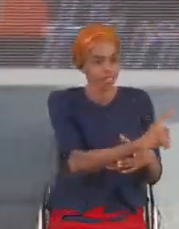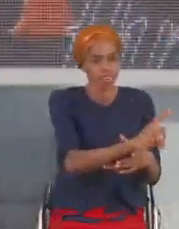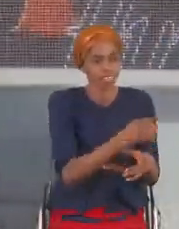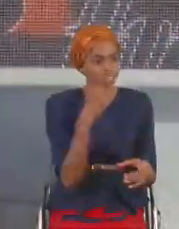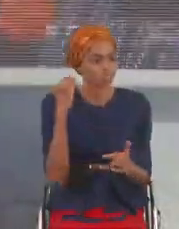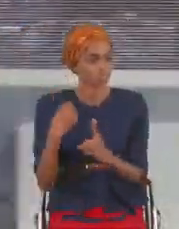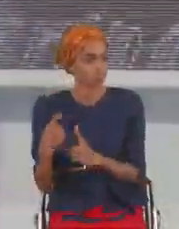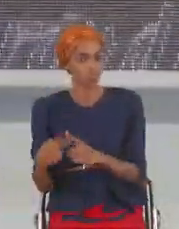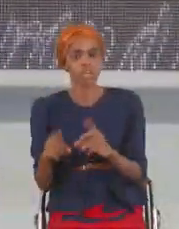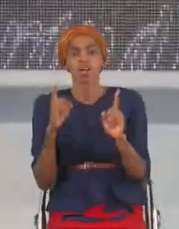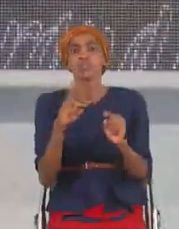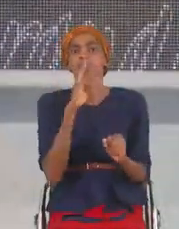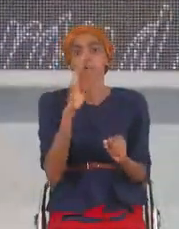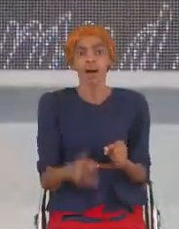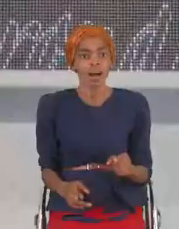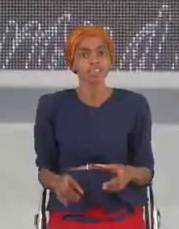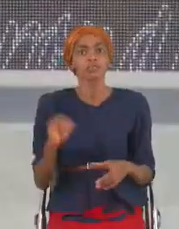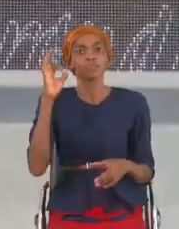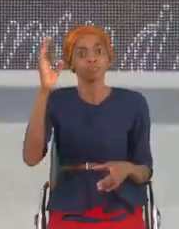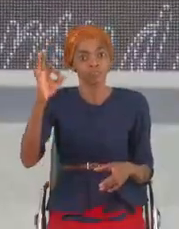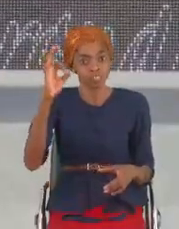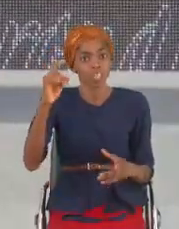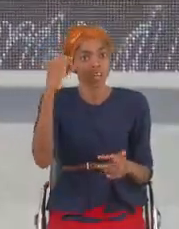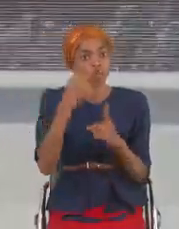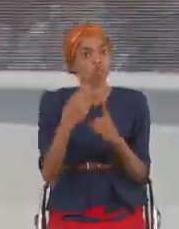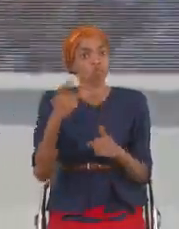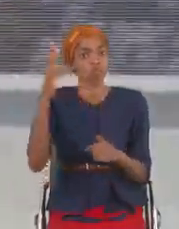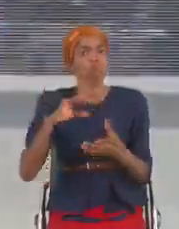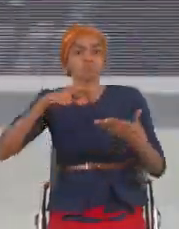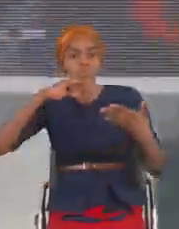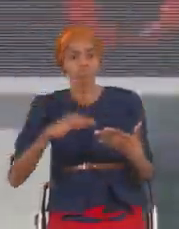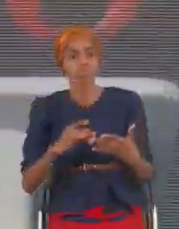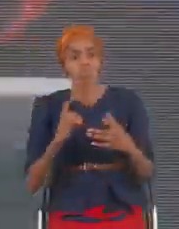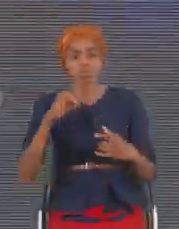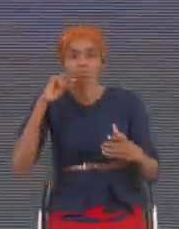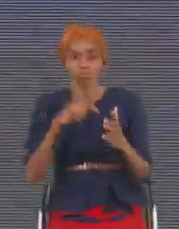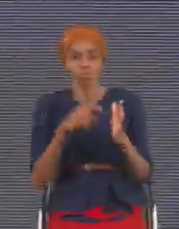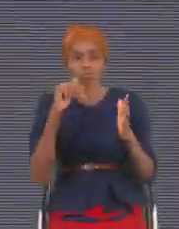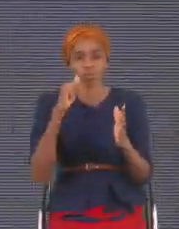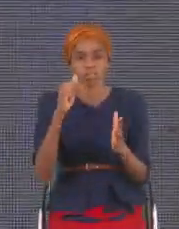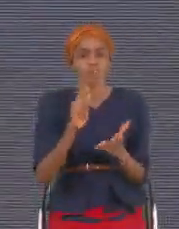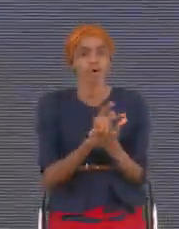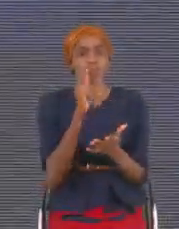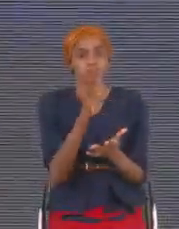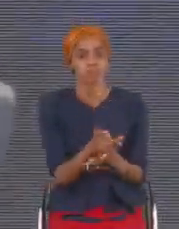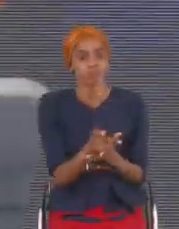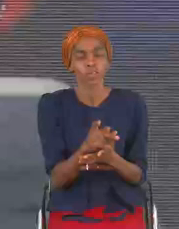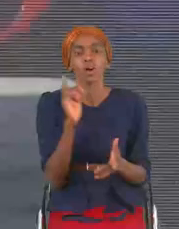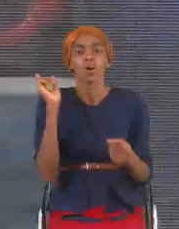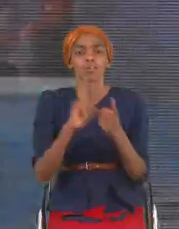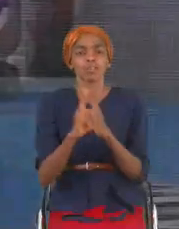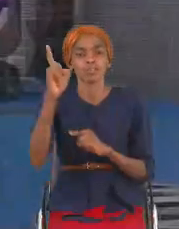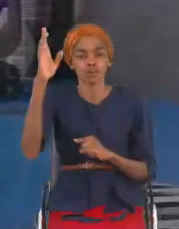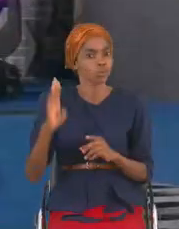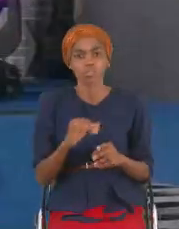to preach the word of God. Study to show yourself approved unto God,